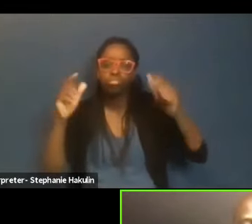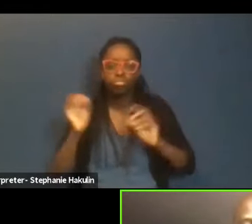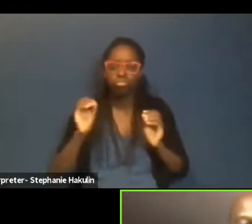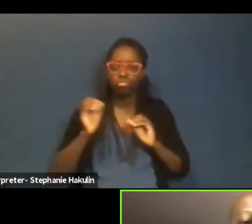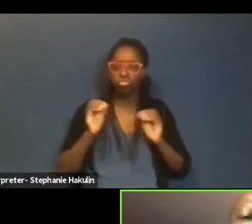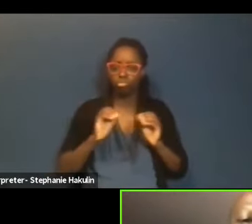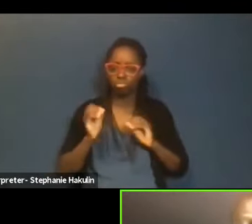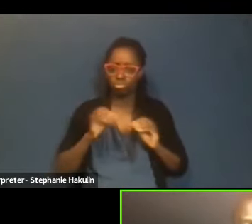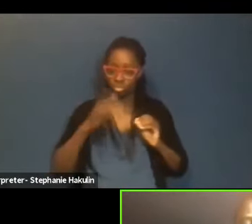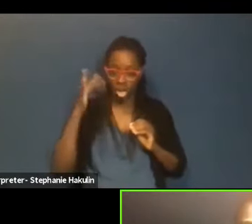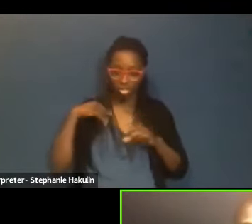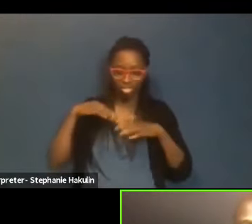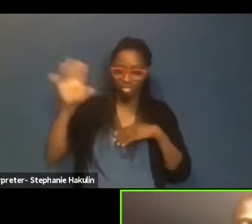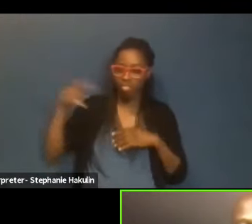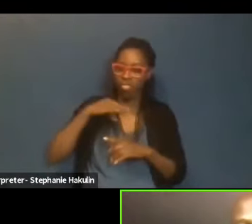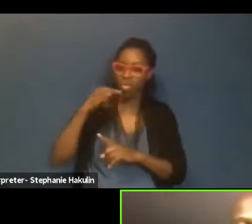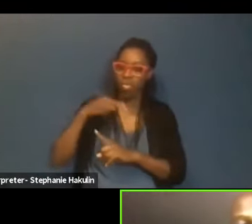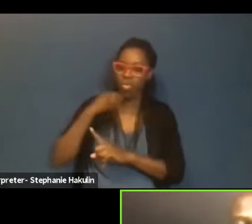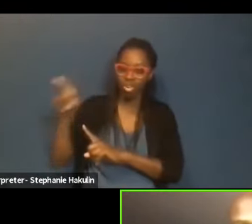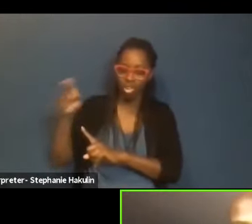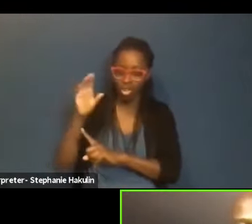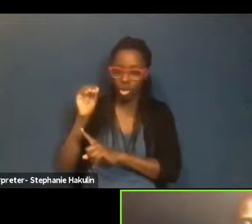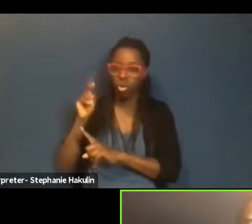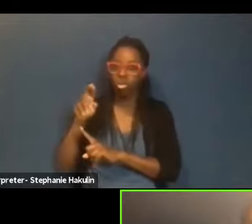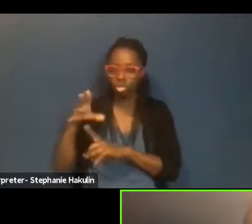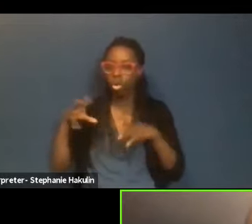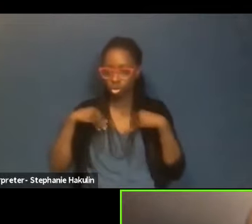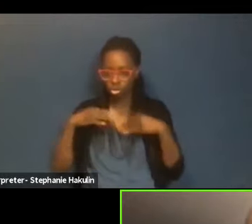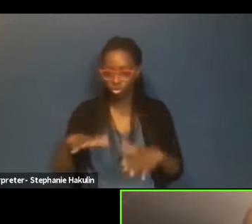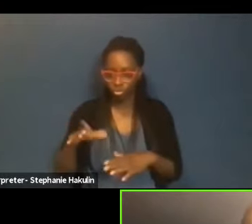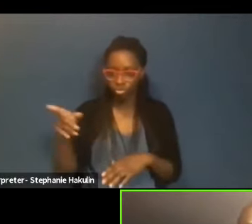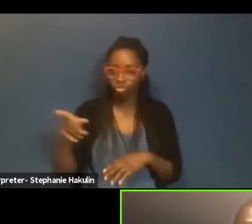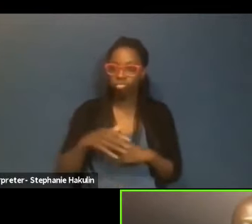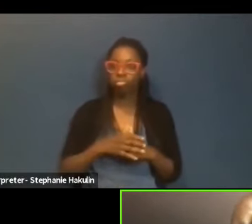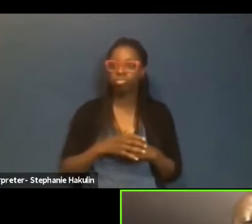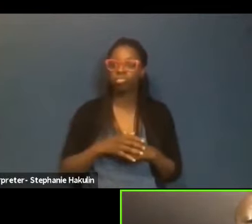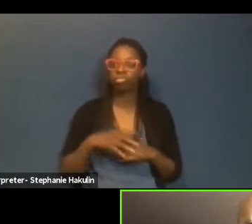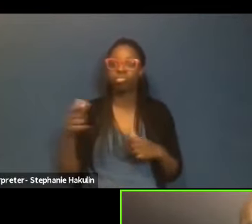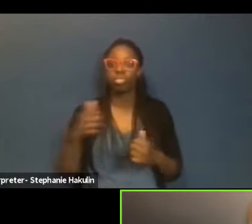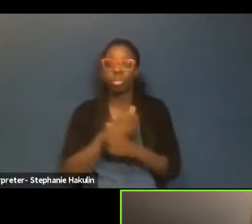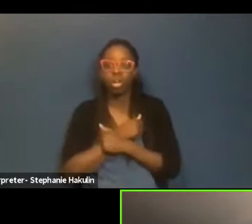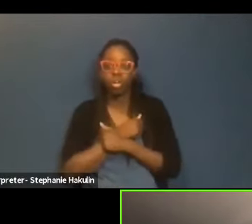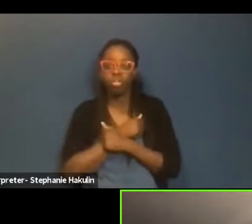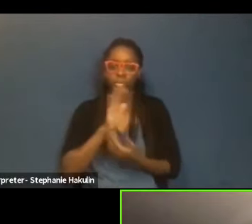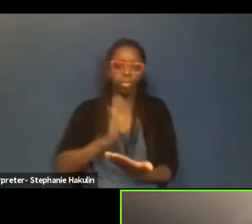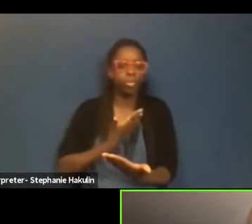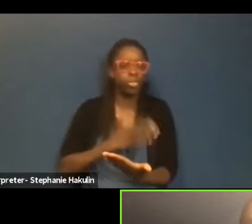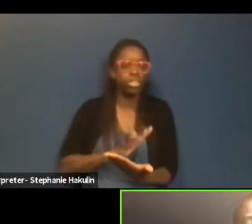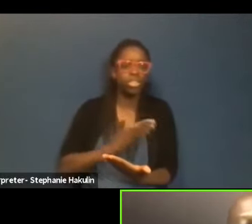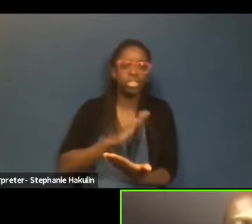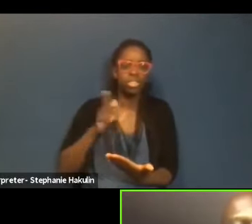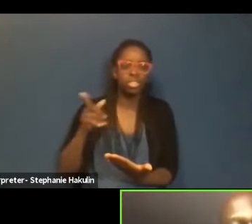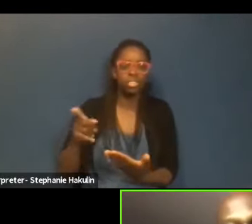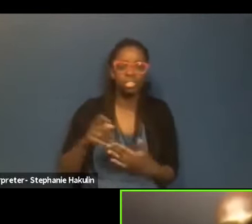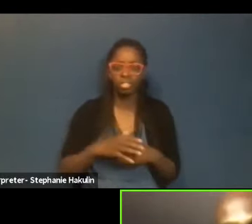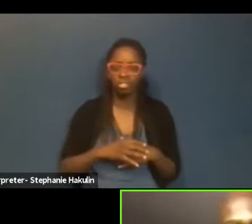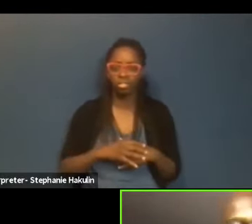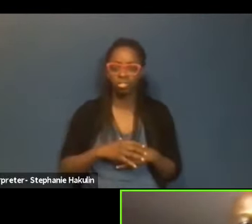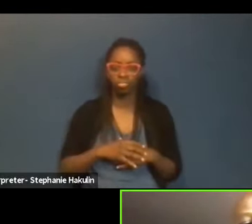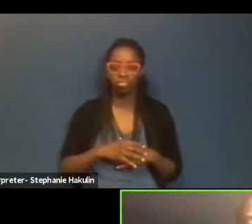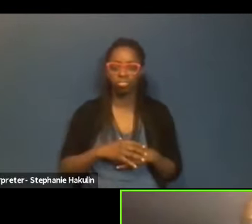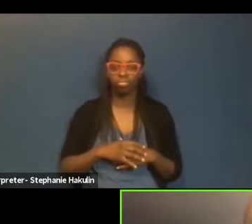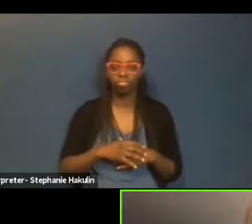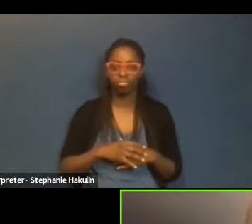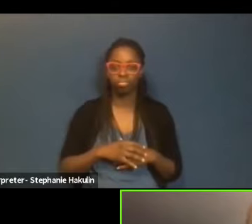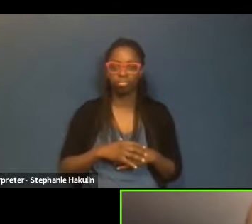choice. My purest love is music. In the failing light of empire, the nation